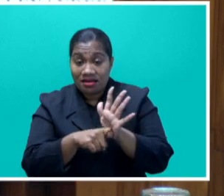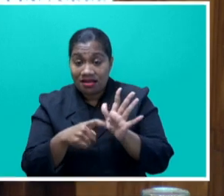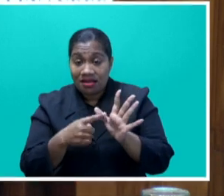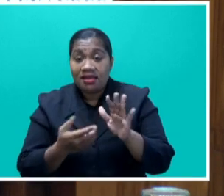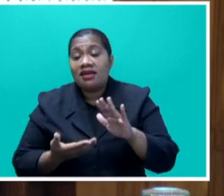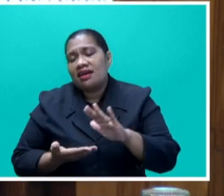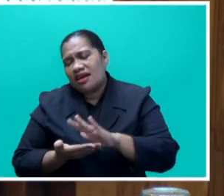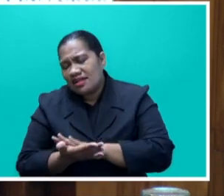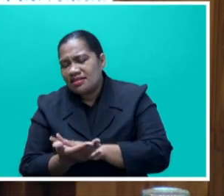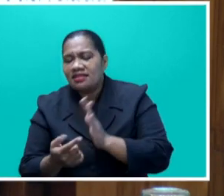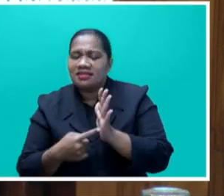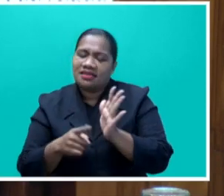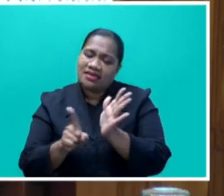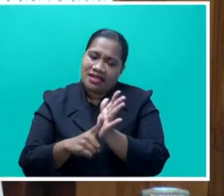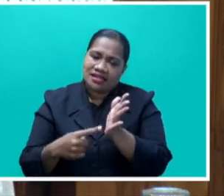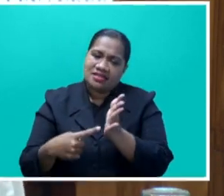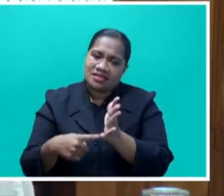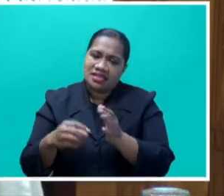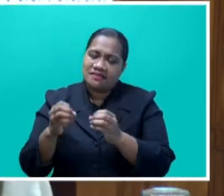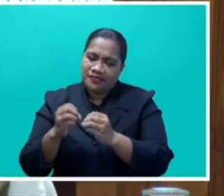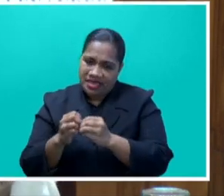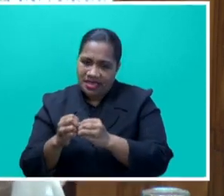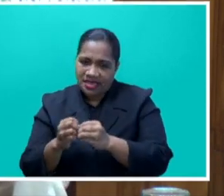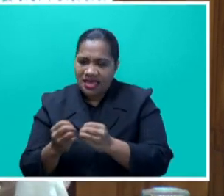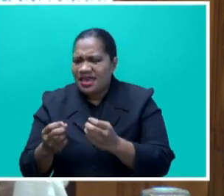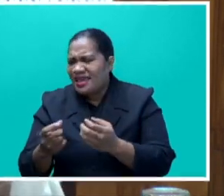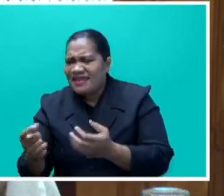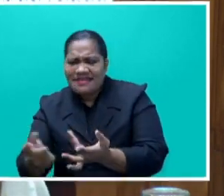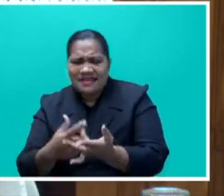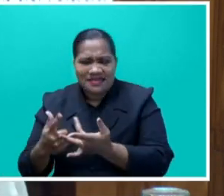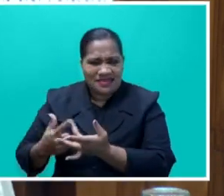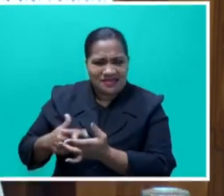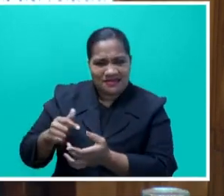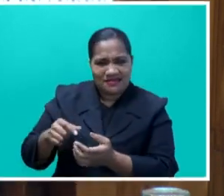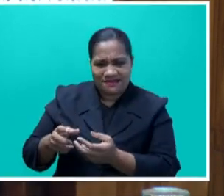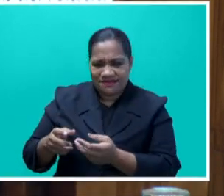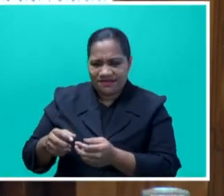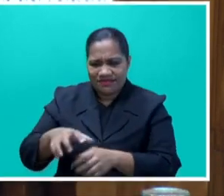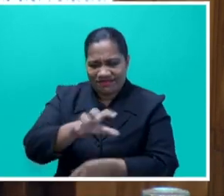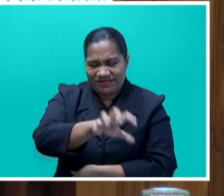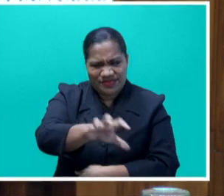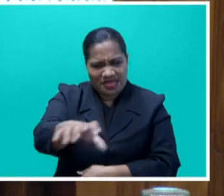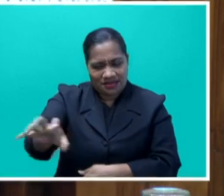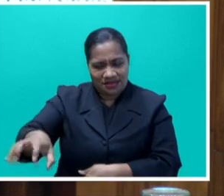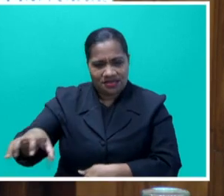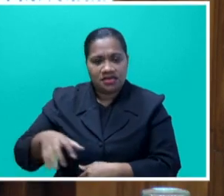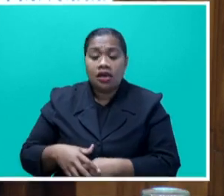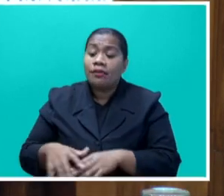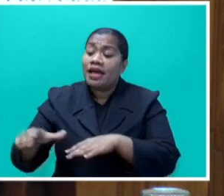Padamlala, Salato Road have Waka Vanua arrangement with landowners. So landowners have to